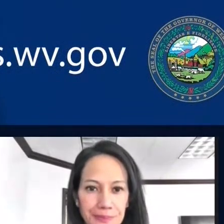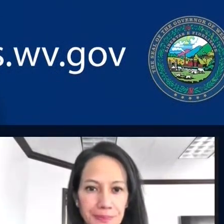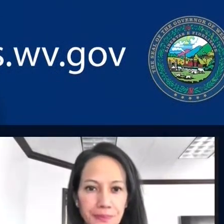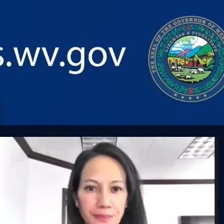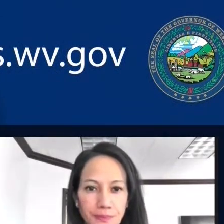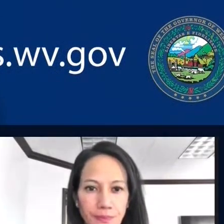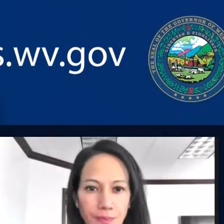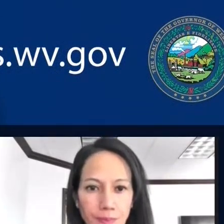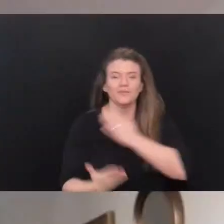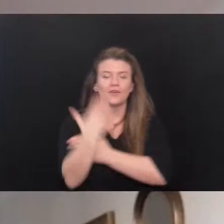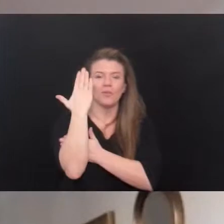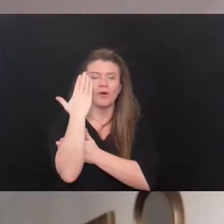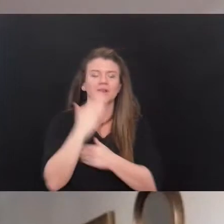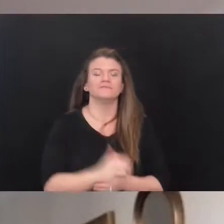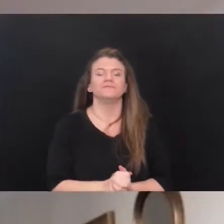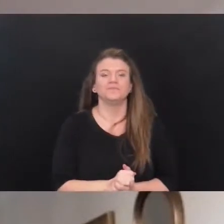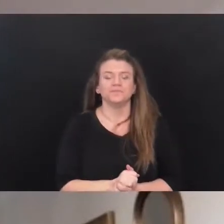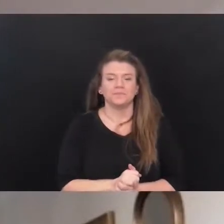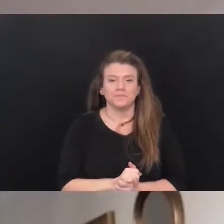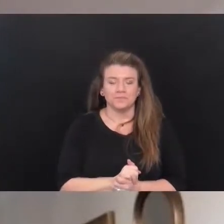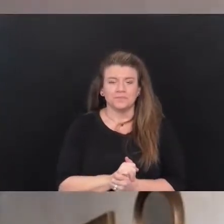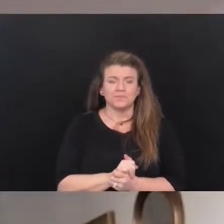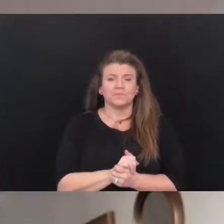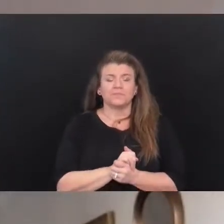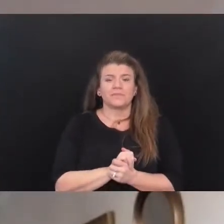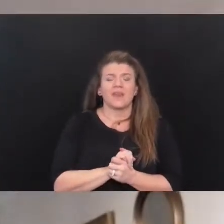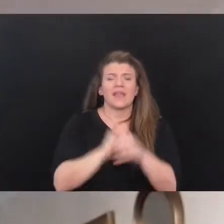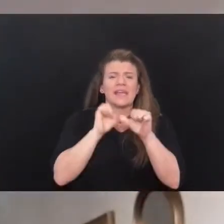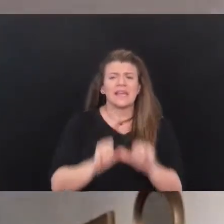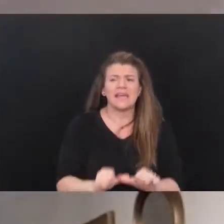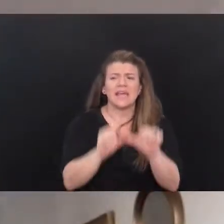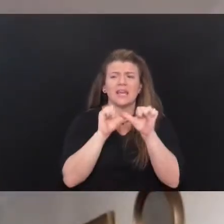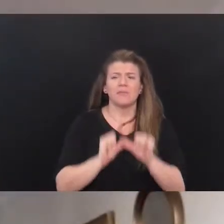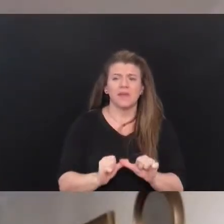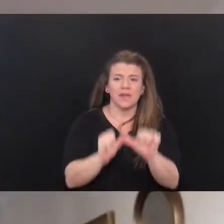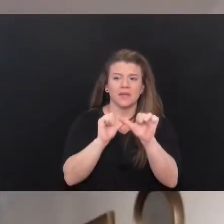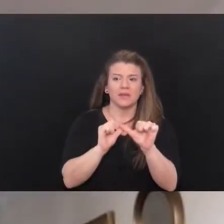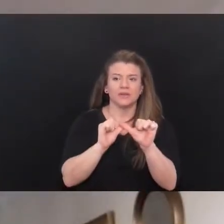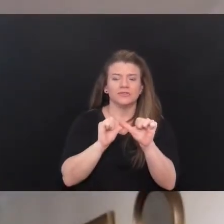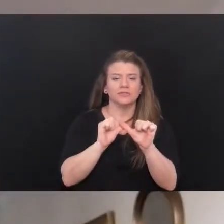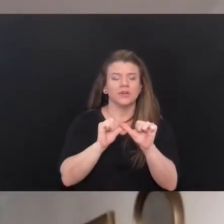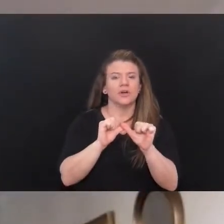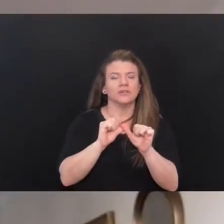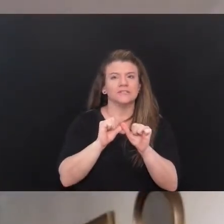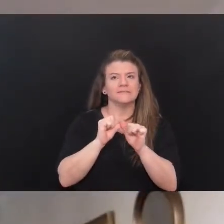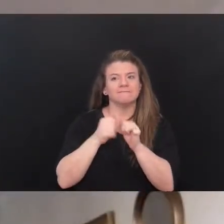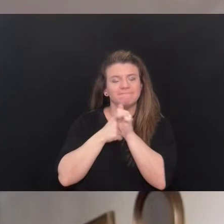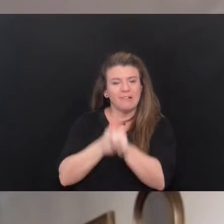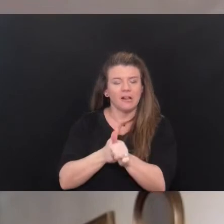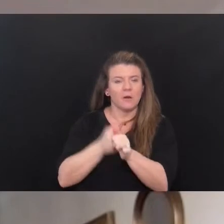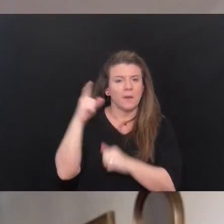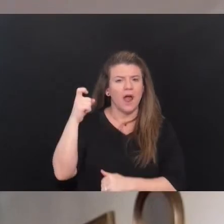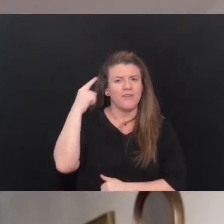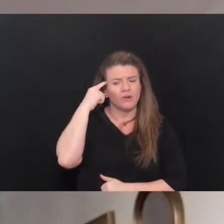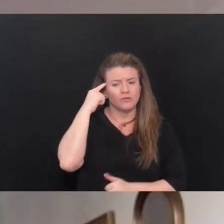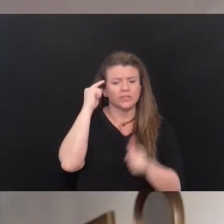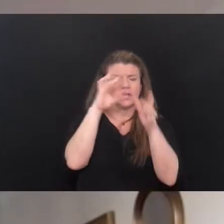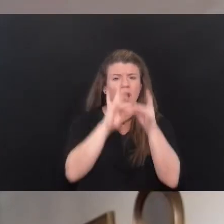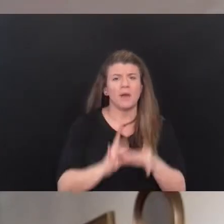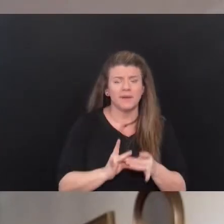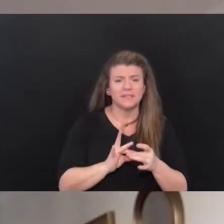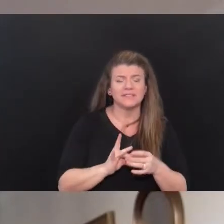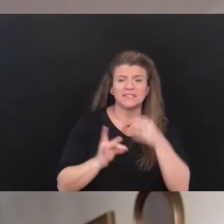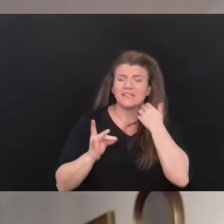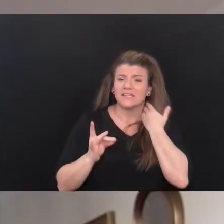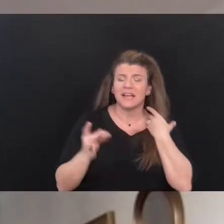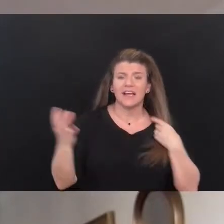Well, good morning. In keeping with the comments the governor has given us,